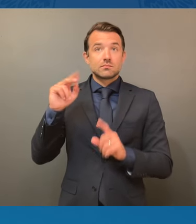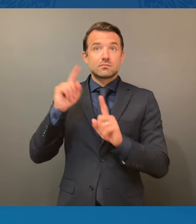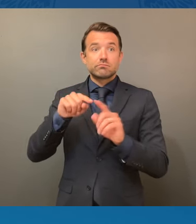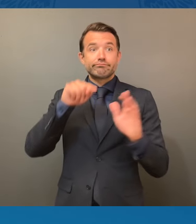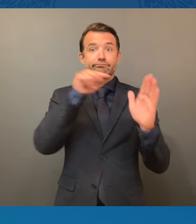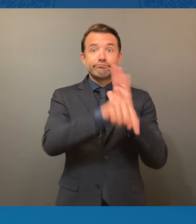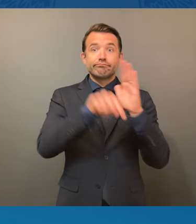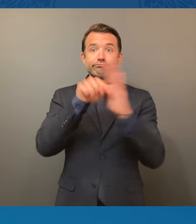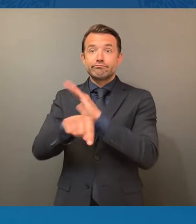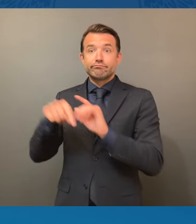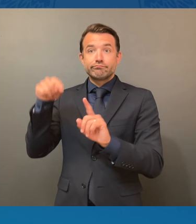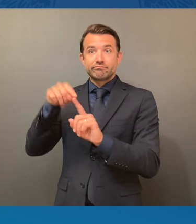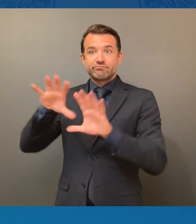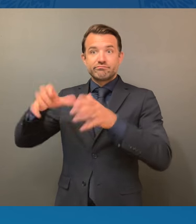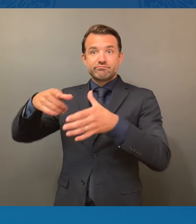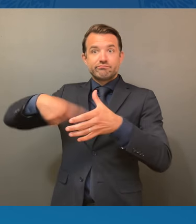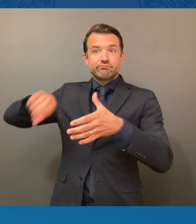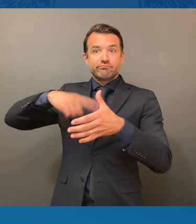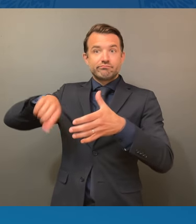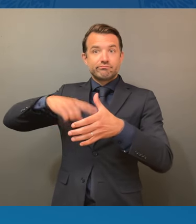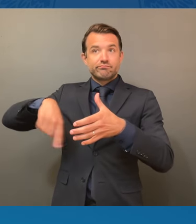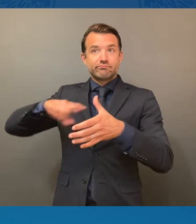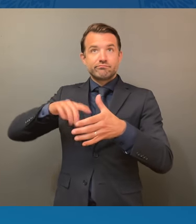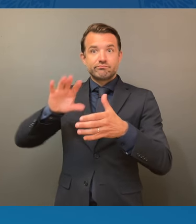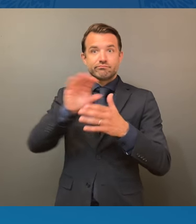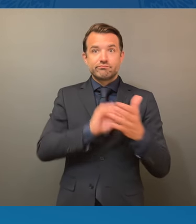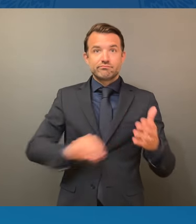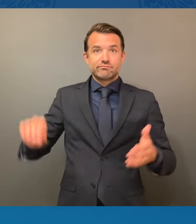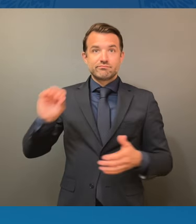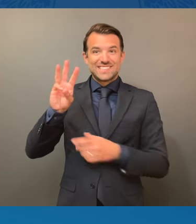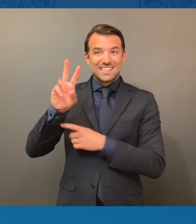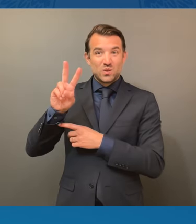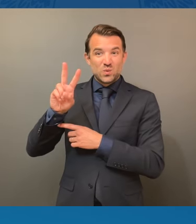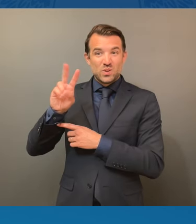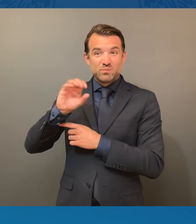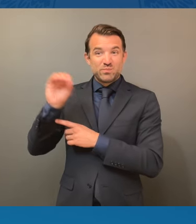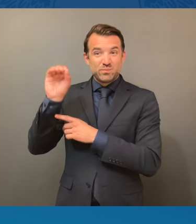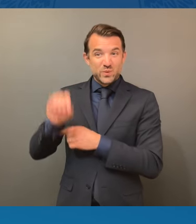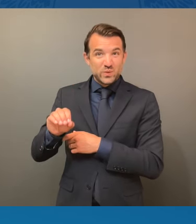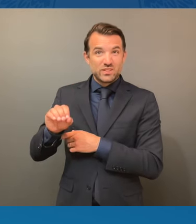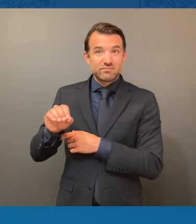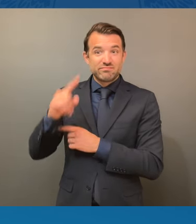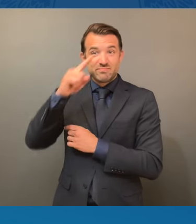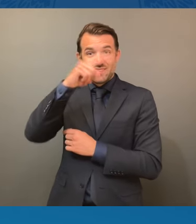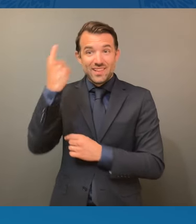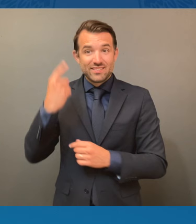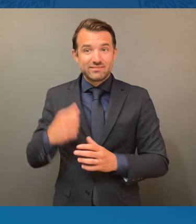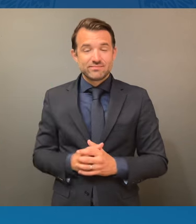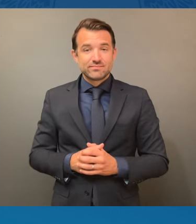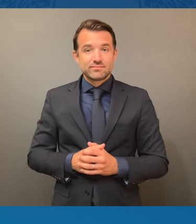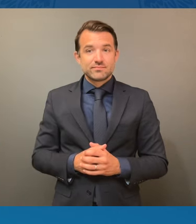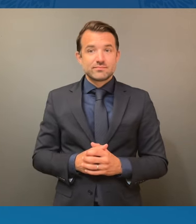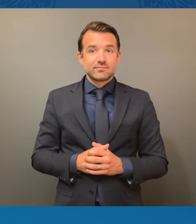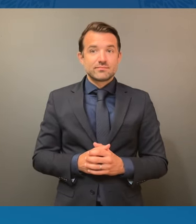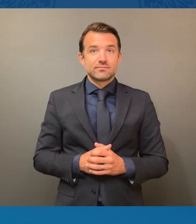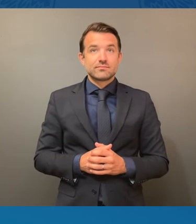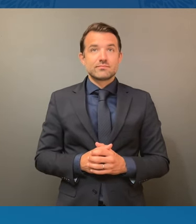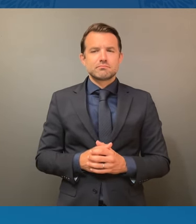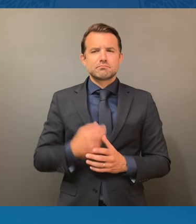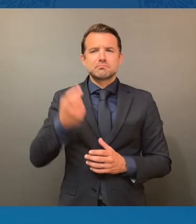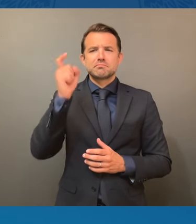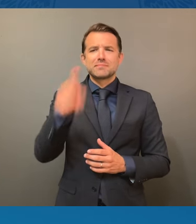This issue of the need for reasonable gun safety laws is a real issue when we are talking